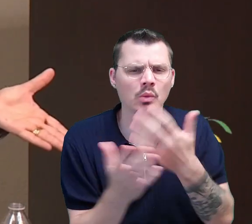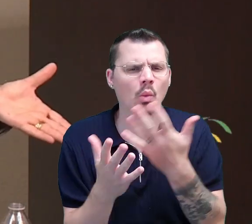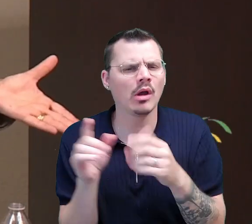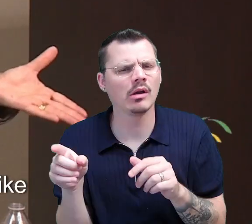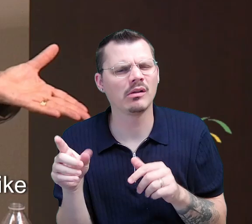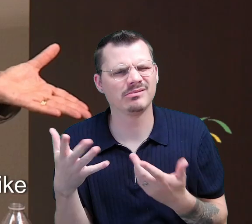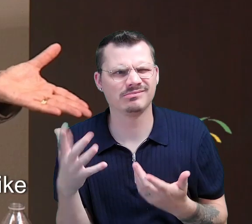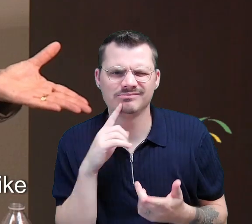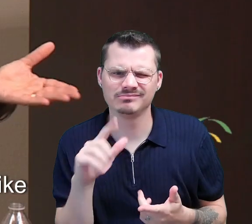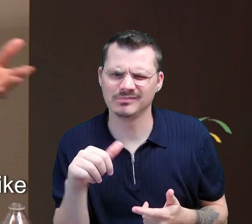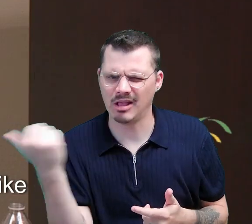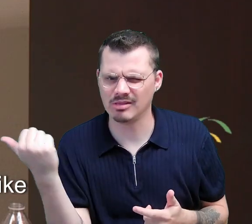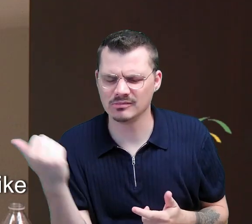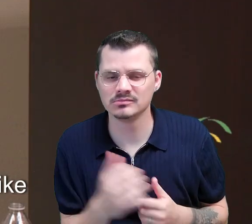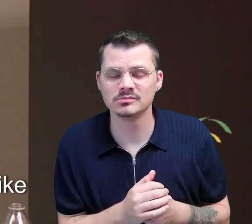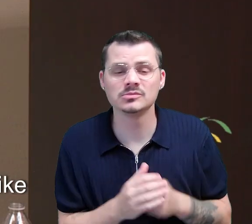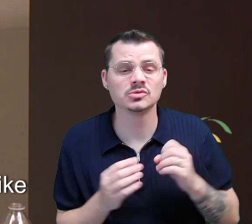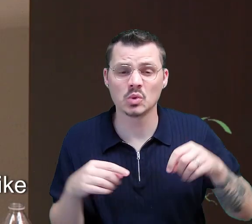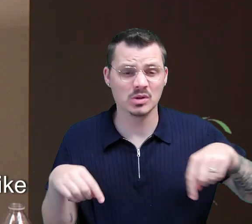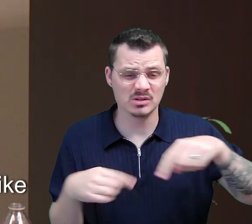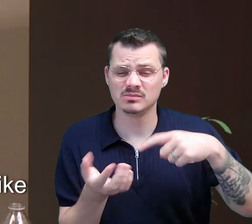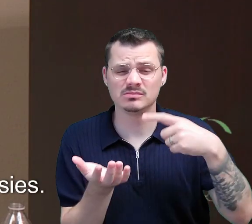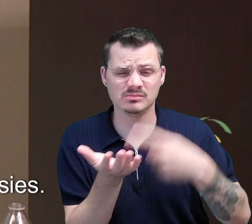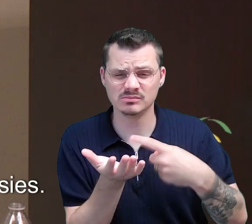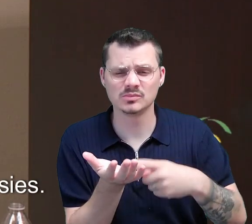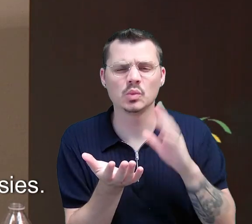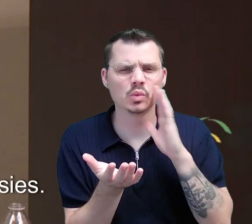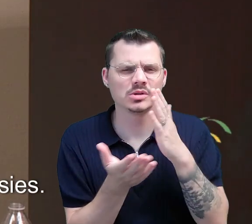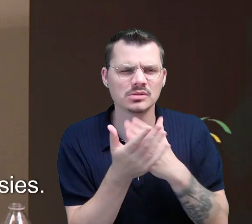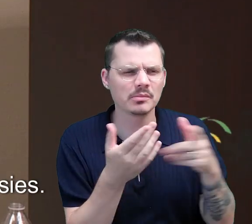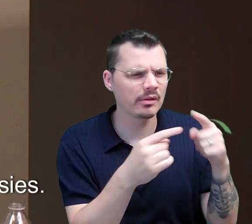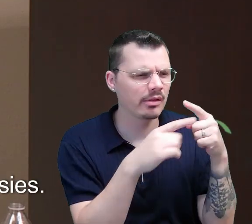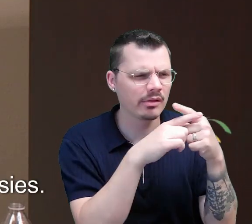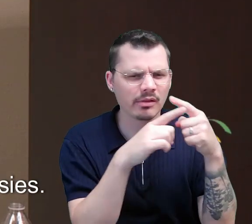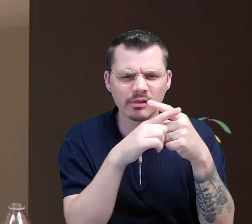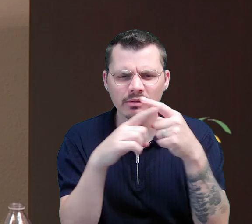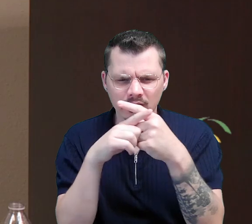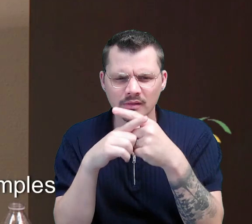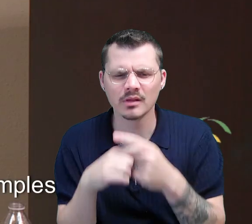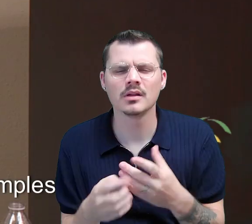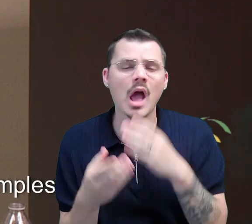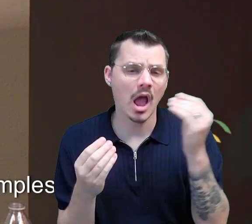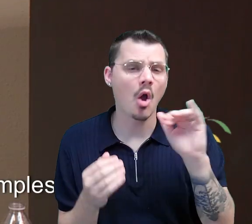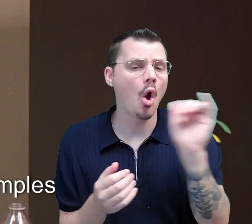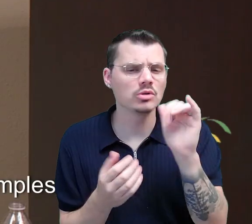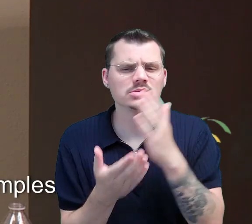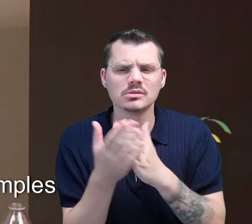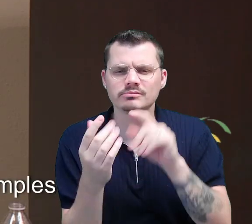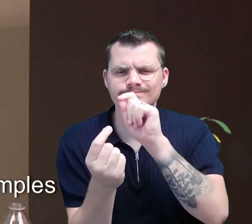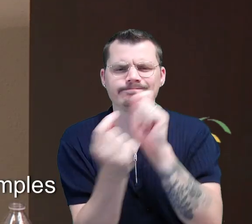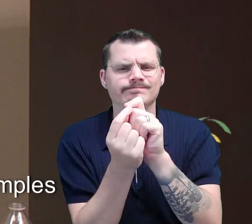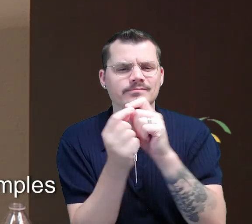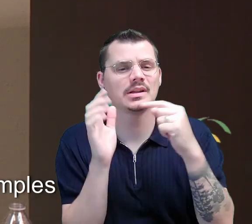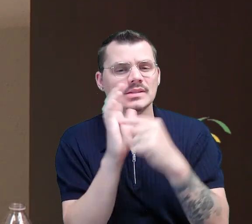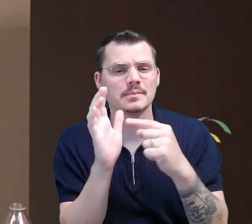else. And in our time here today, I'd just like to talk about some of those controversies and also talk about some